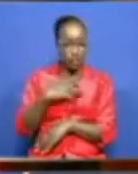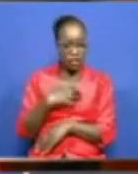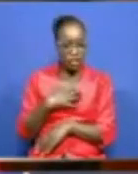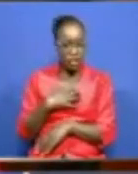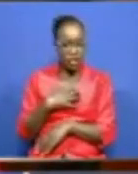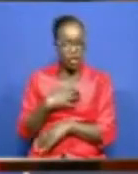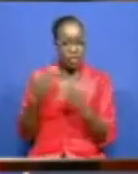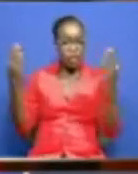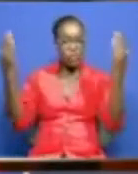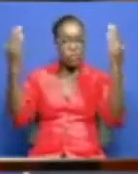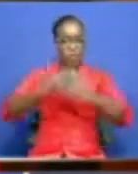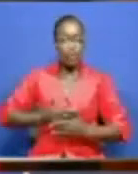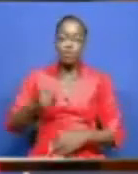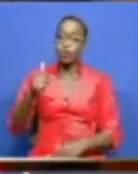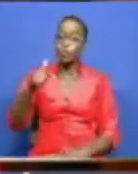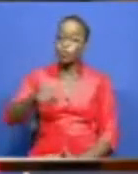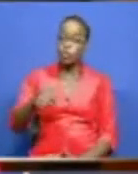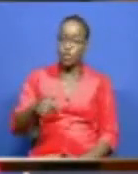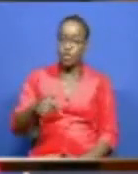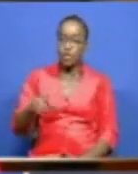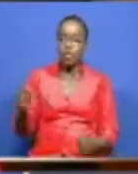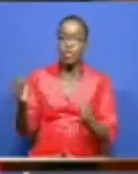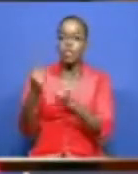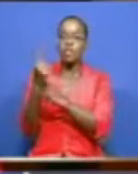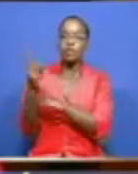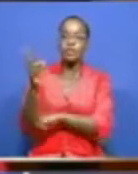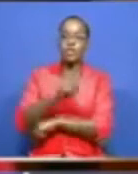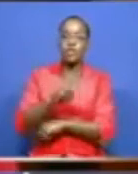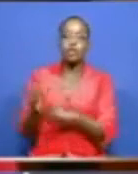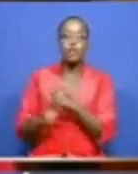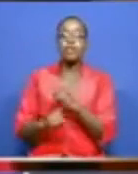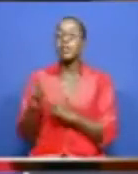at midnight tonight, the 11th day of January